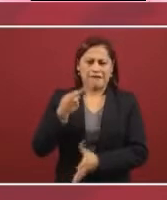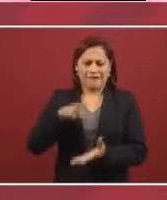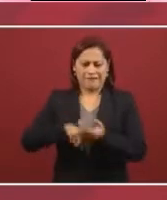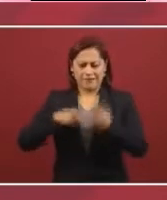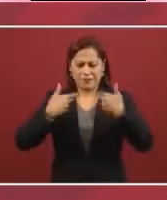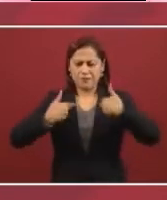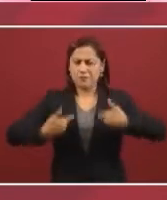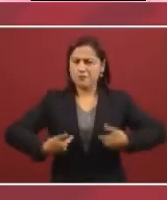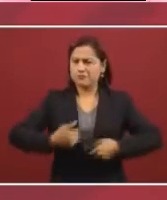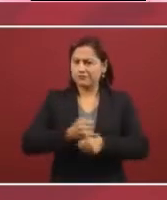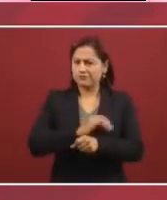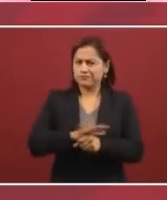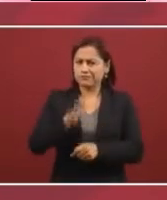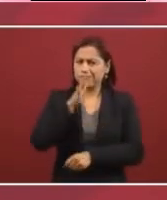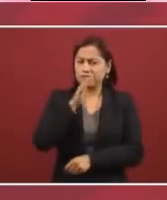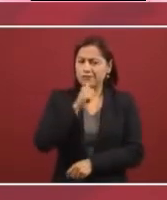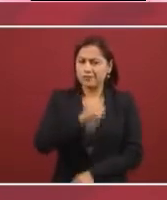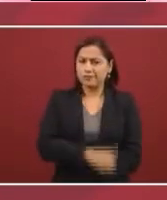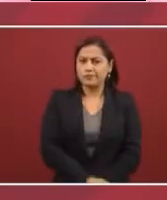humane.